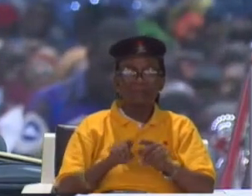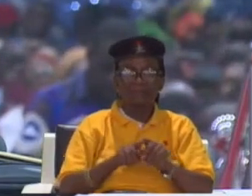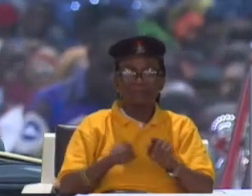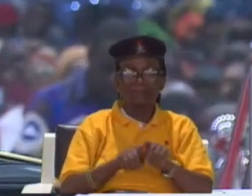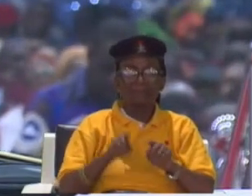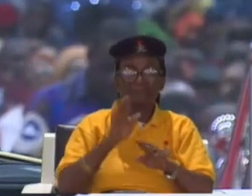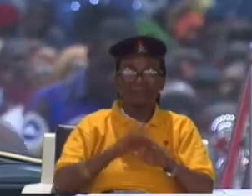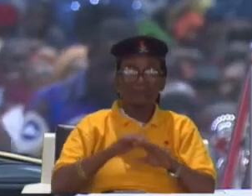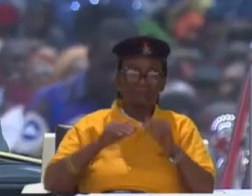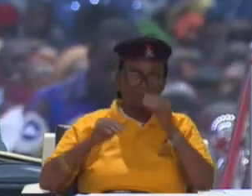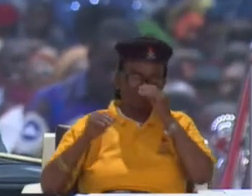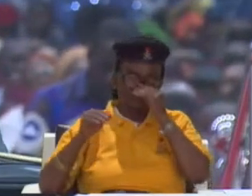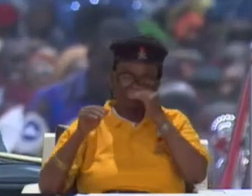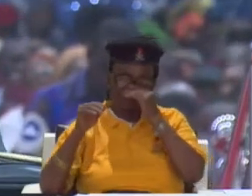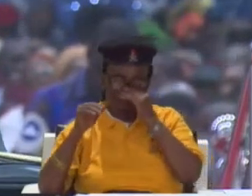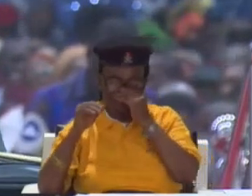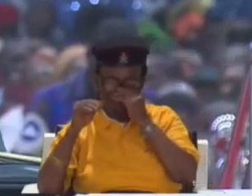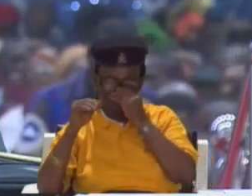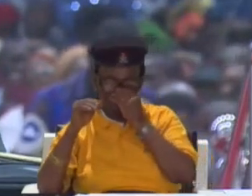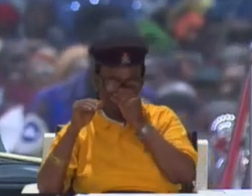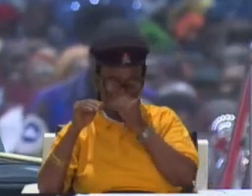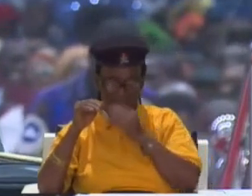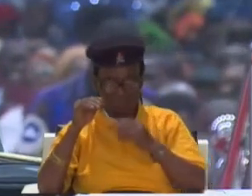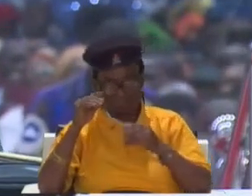we need more